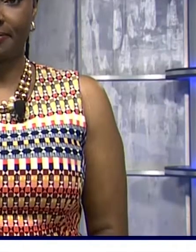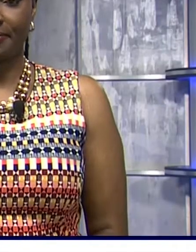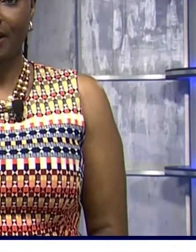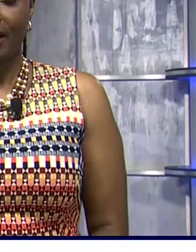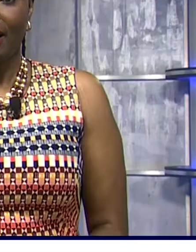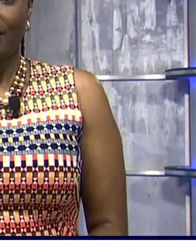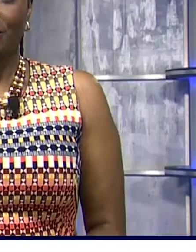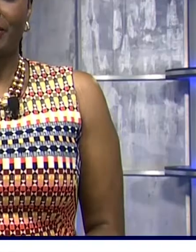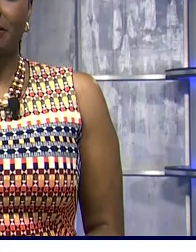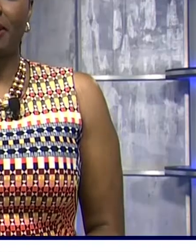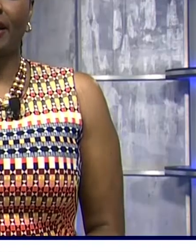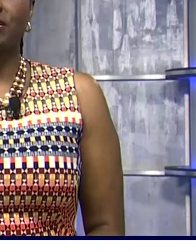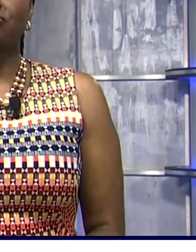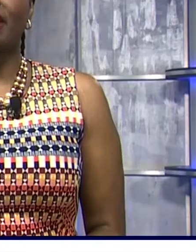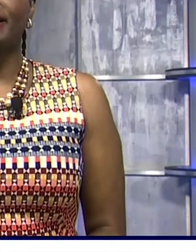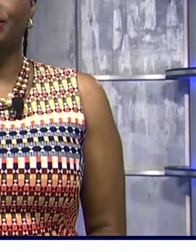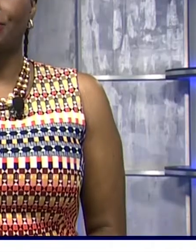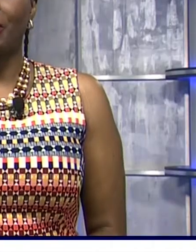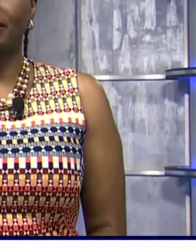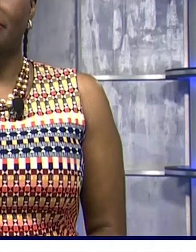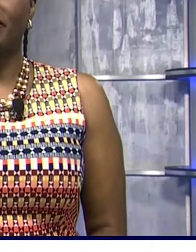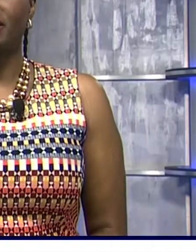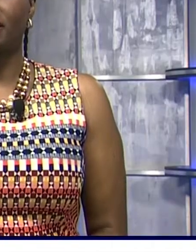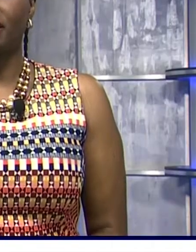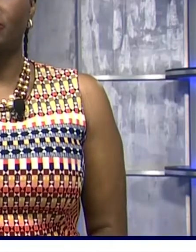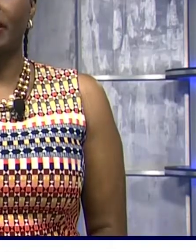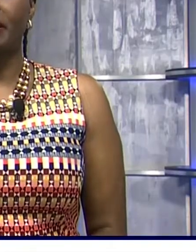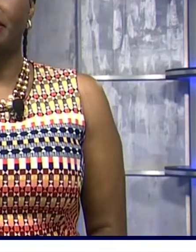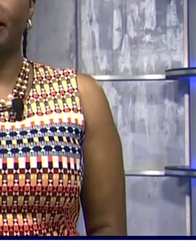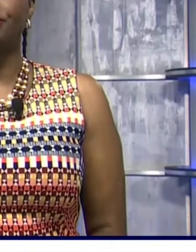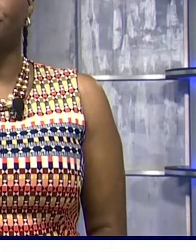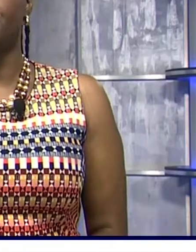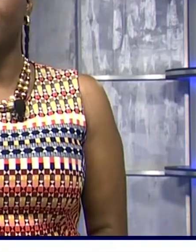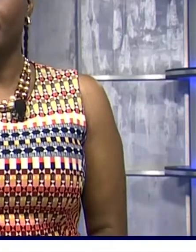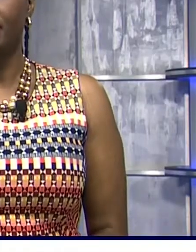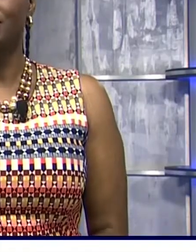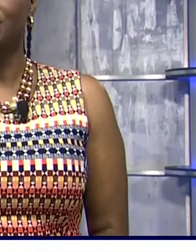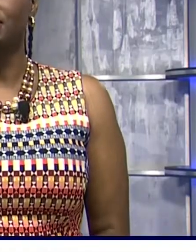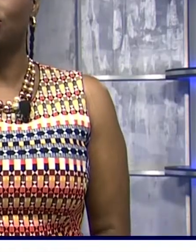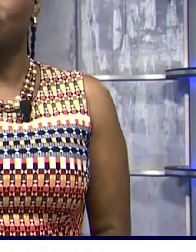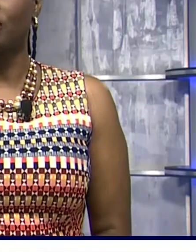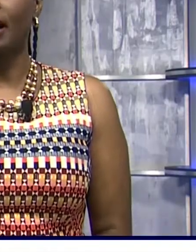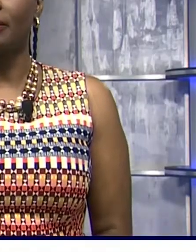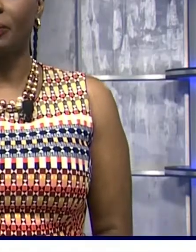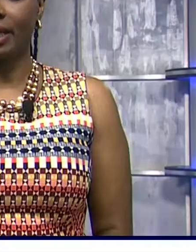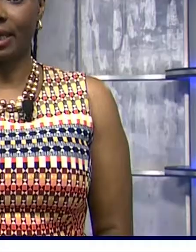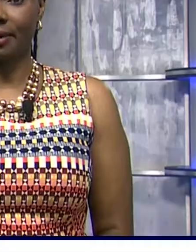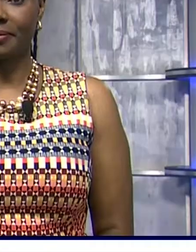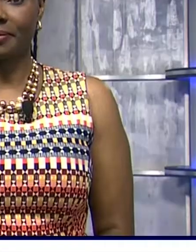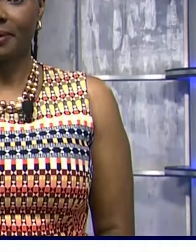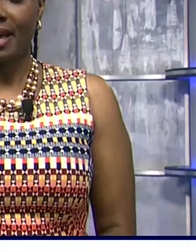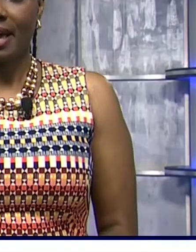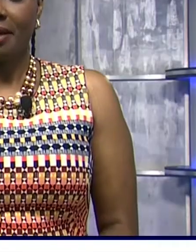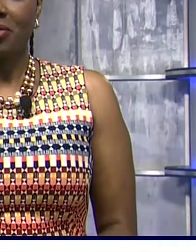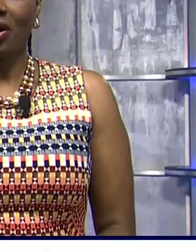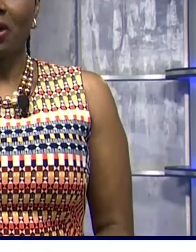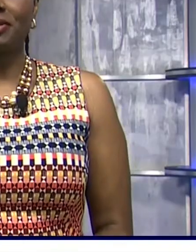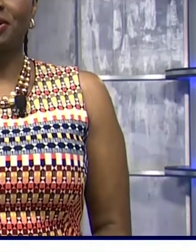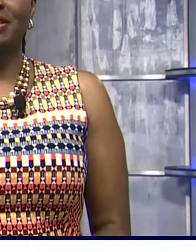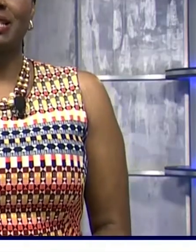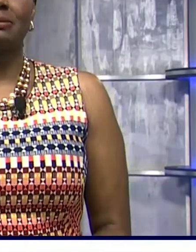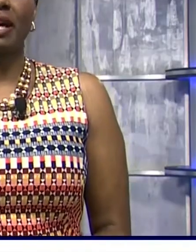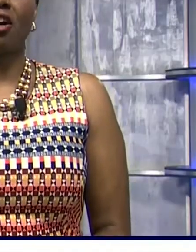COVID-19. Tourism players ready to welcome visitors when they begin to return in just over a week.